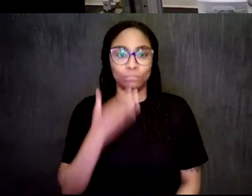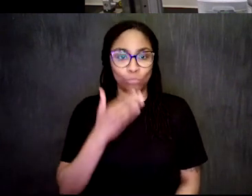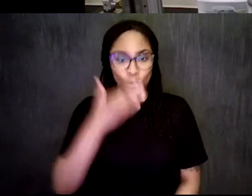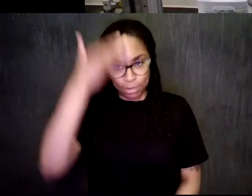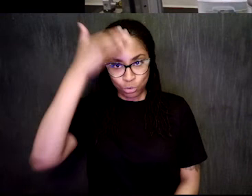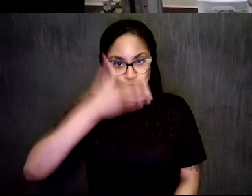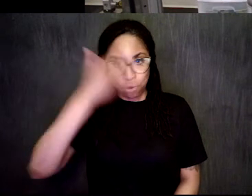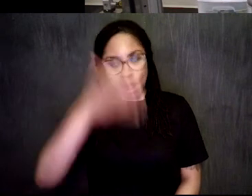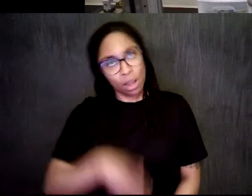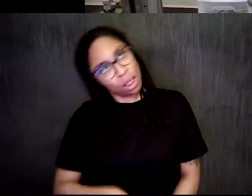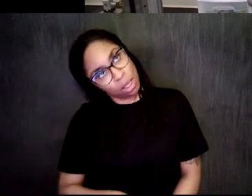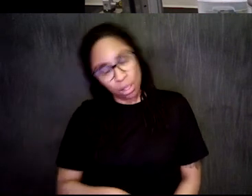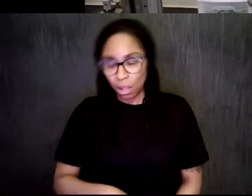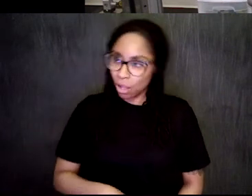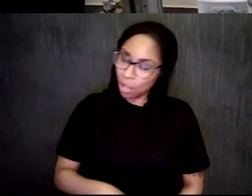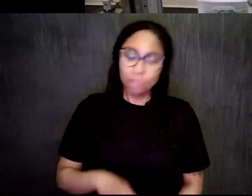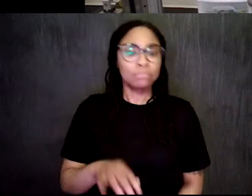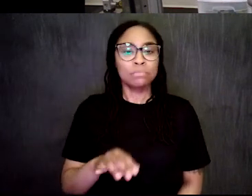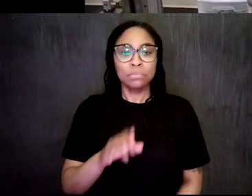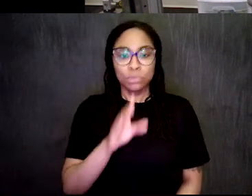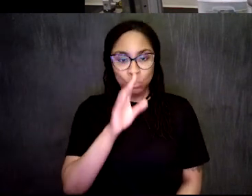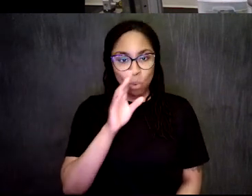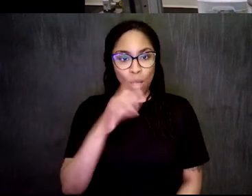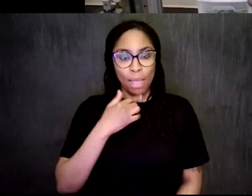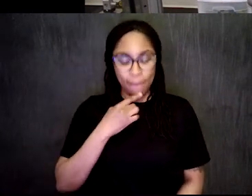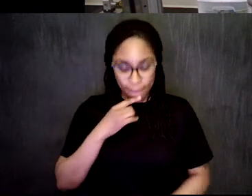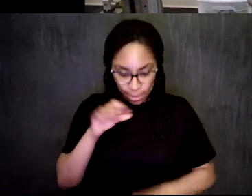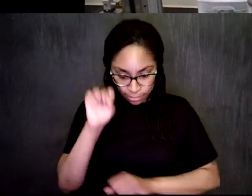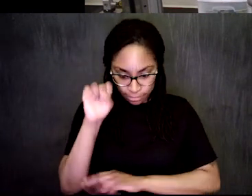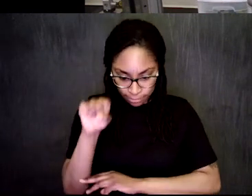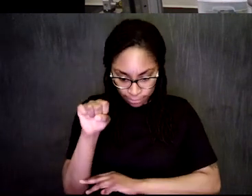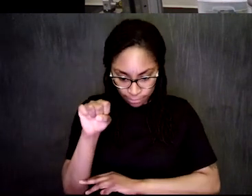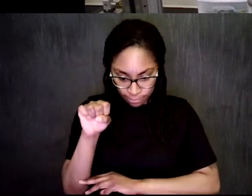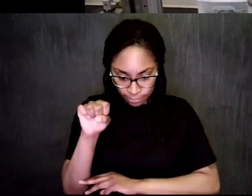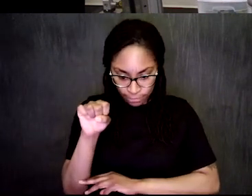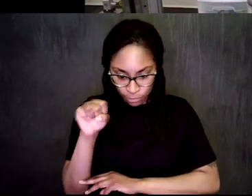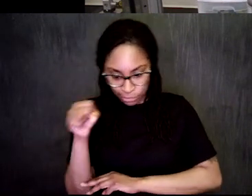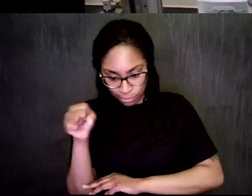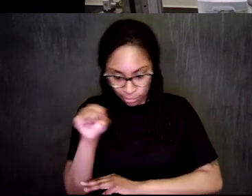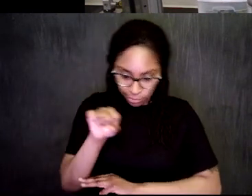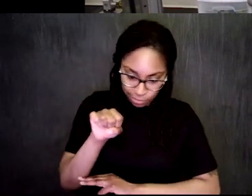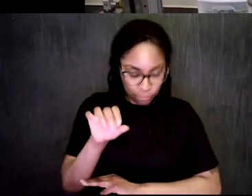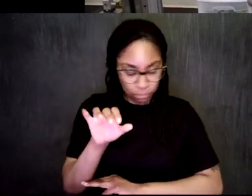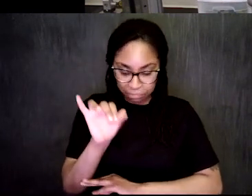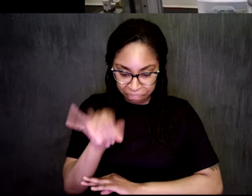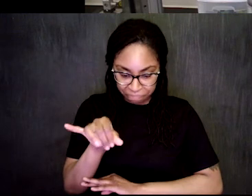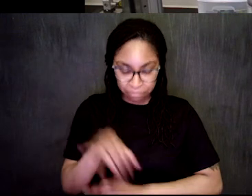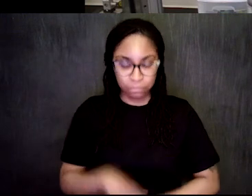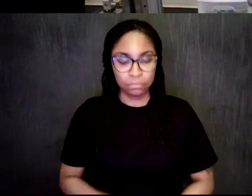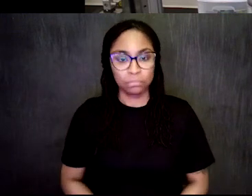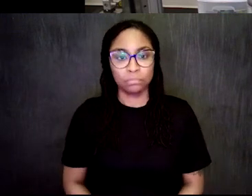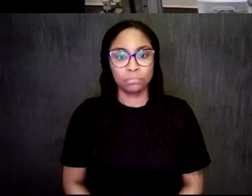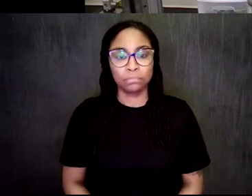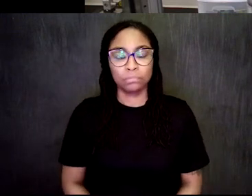6. Good. Try to keep your head still as well. Big reach.